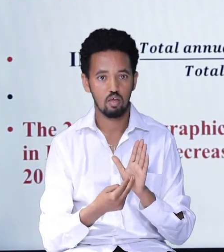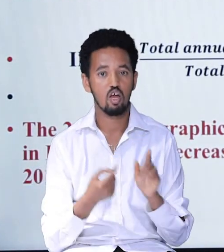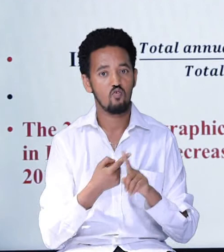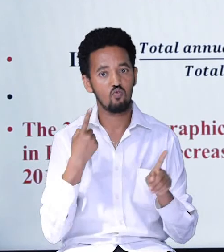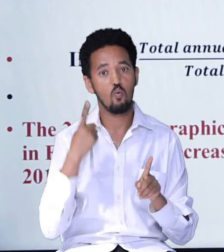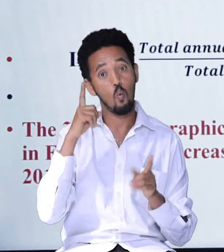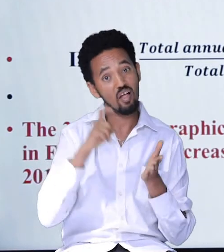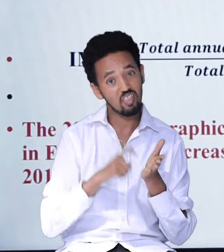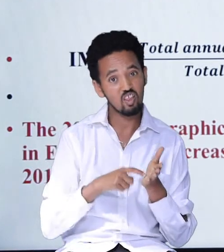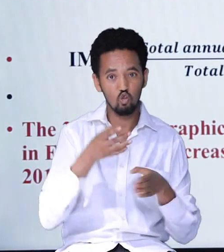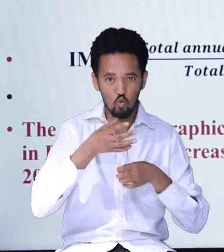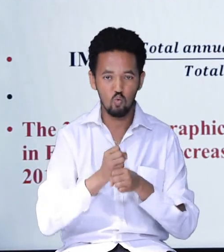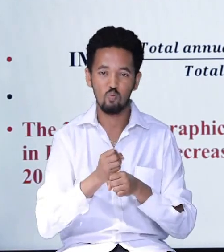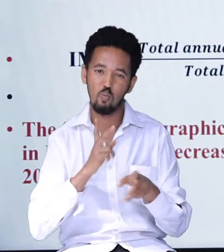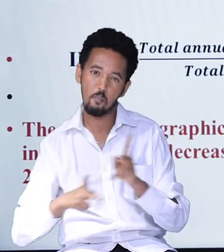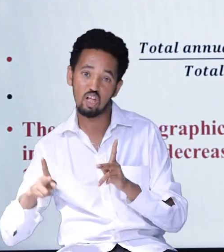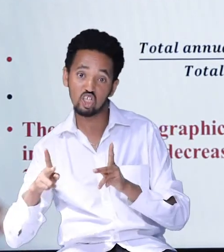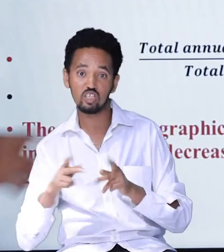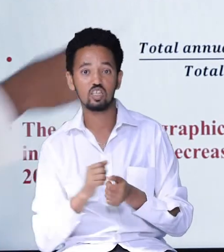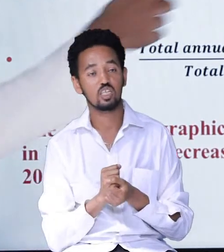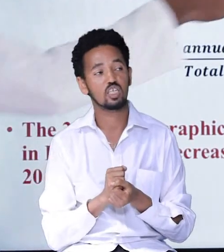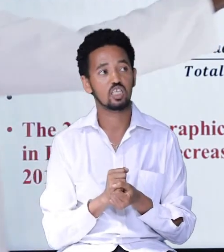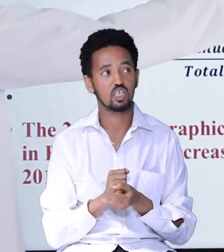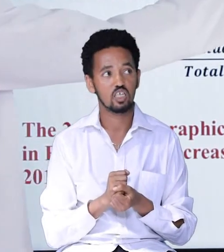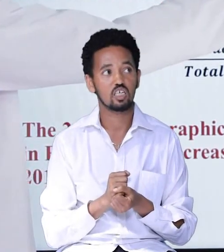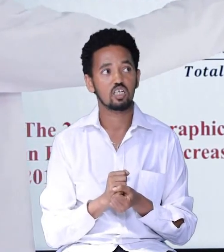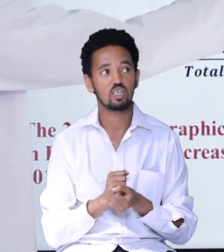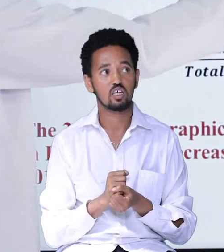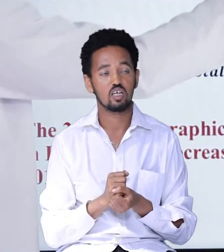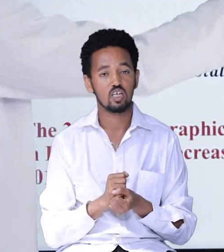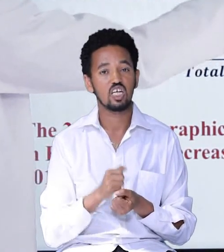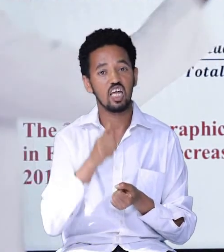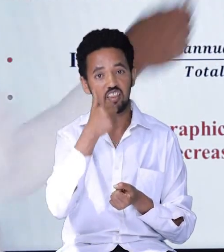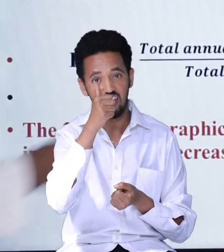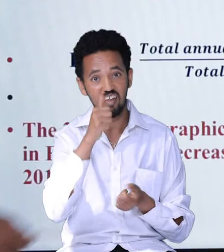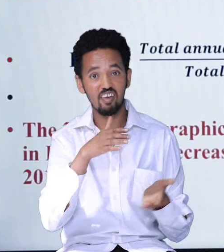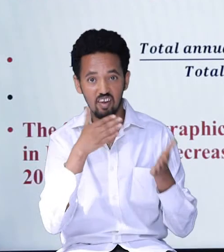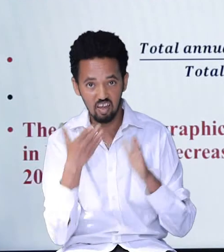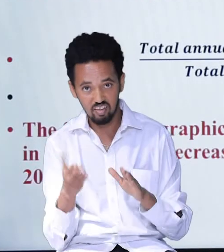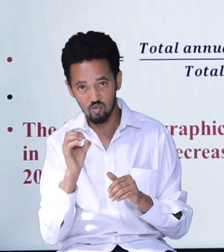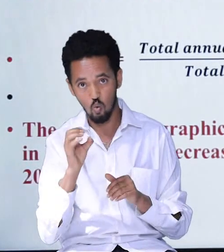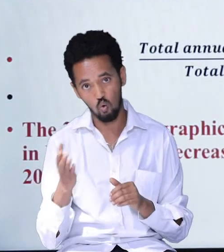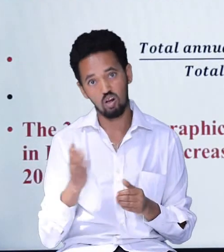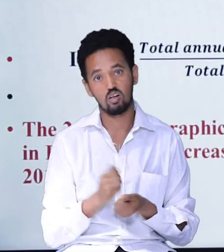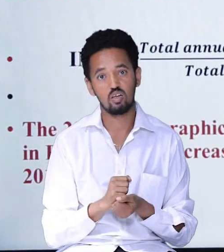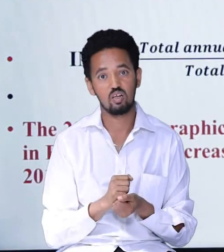from 1000 total population, 10 amount or 10 diseases occurred